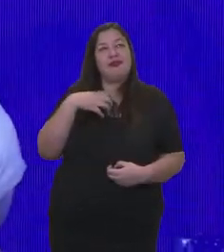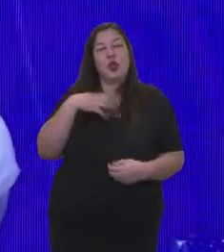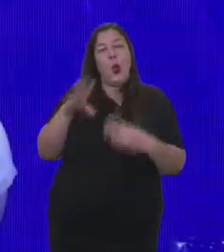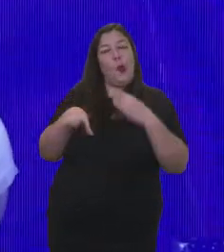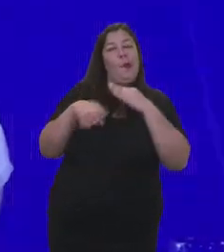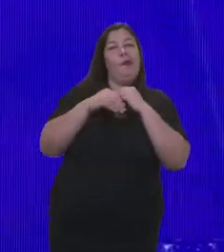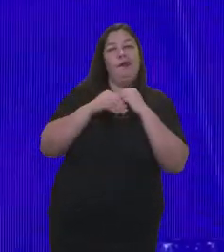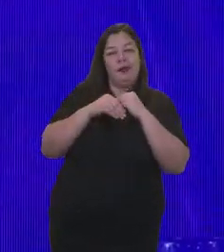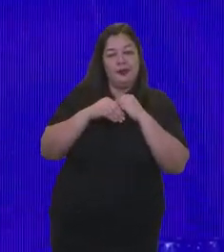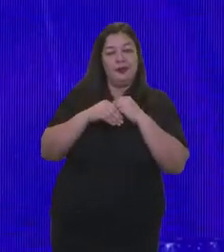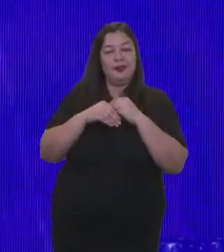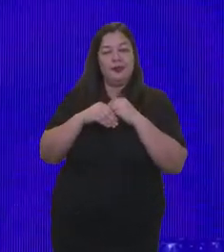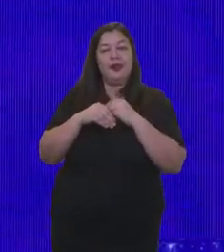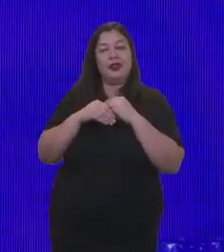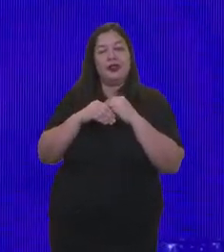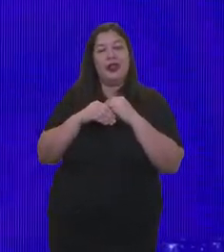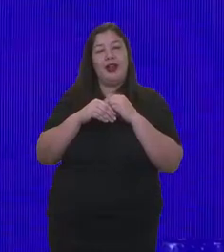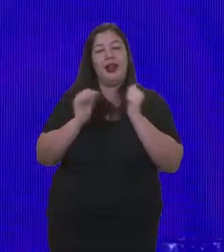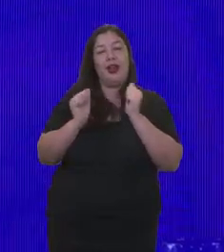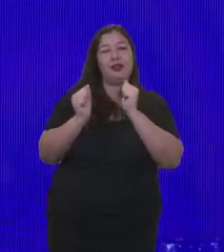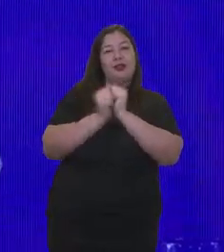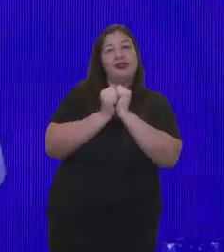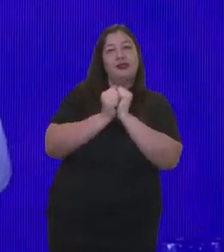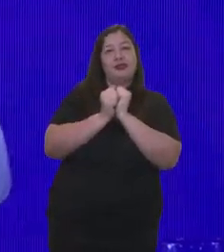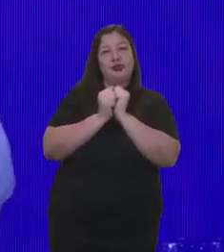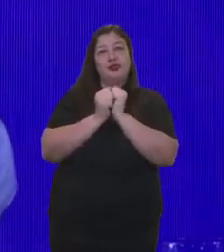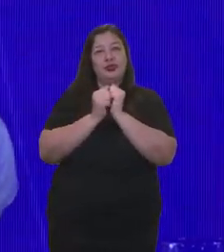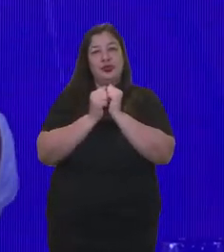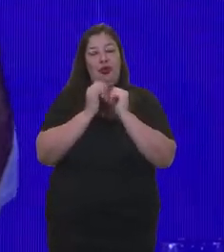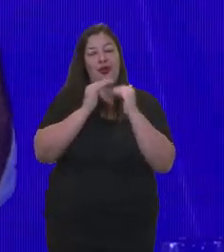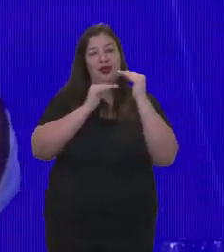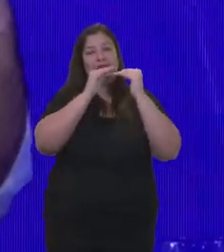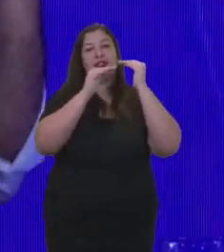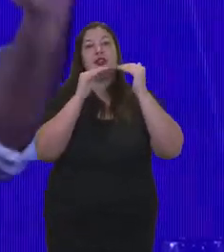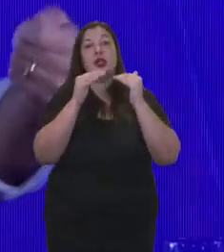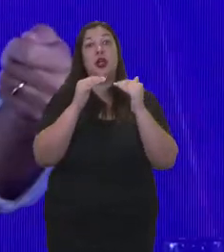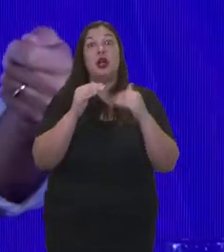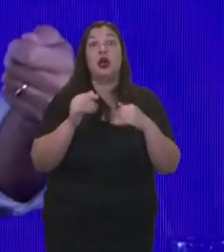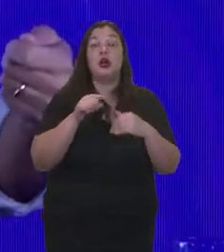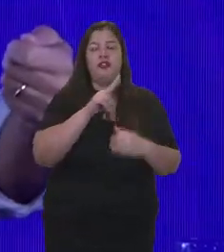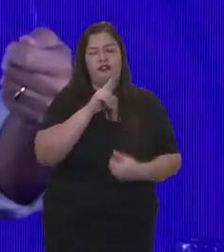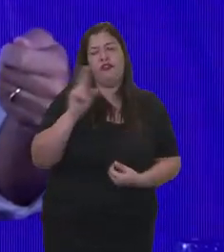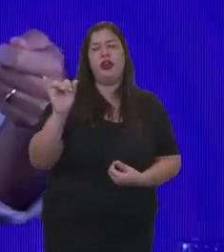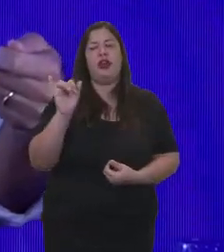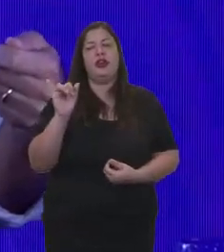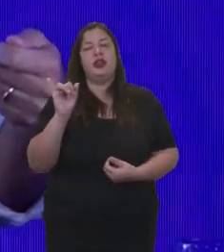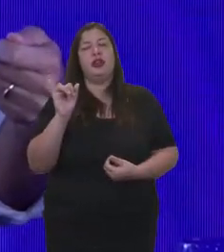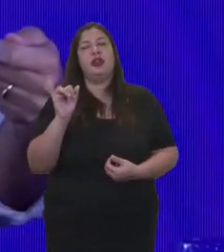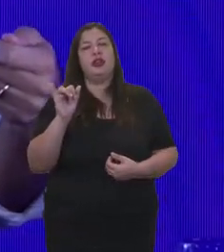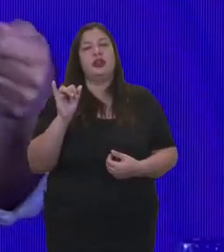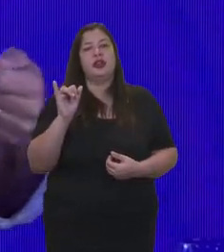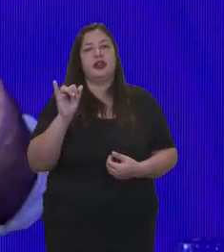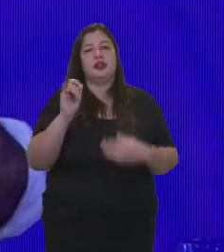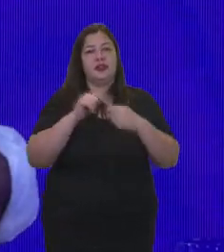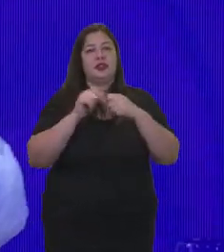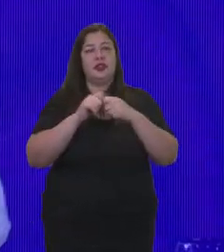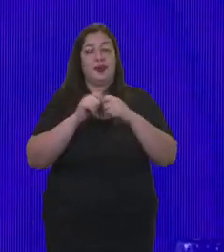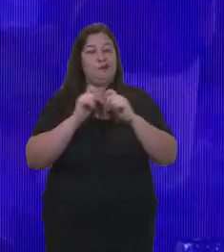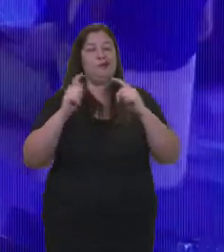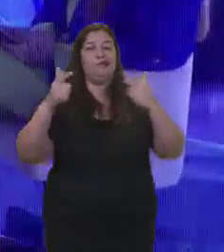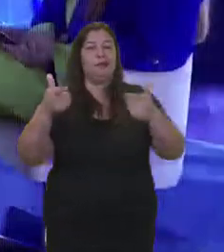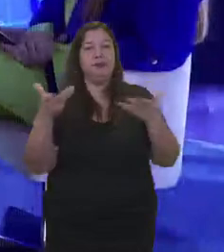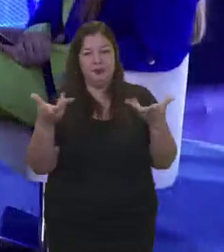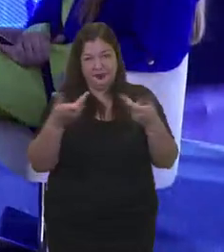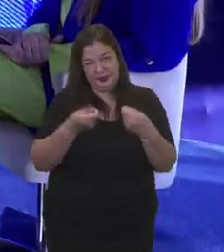the potentiality of adding and enriching what we're doing will make it even